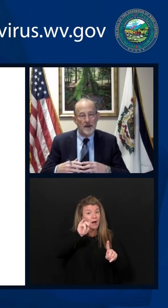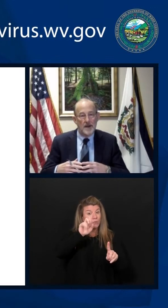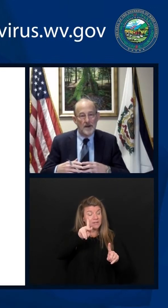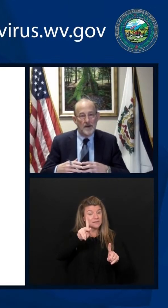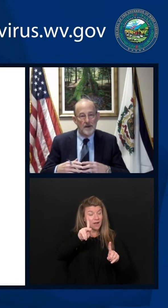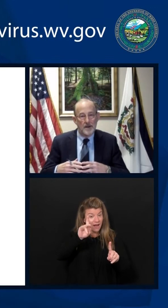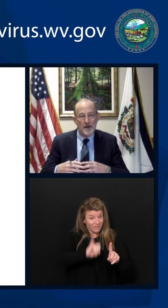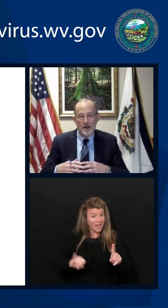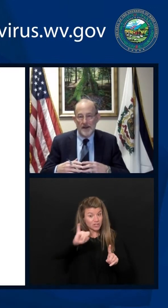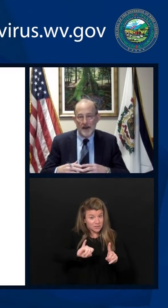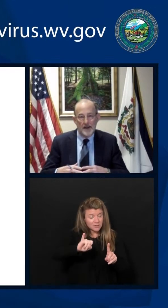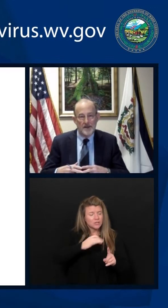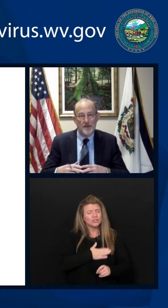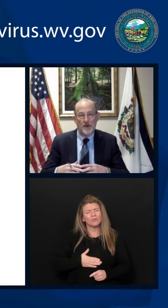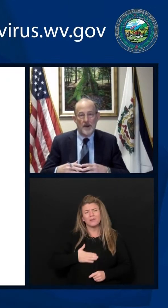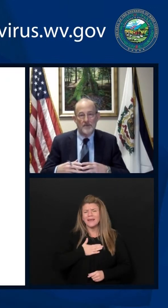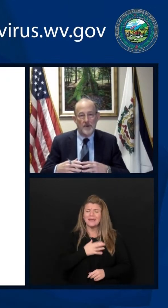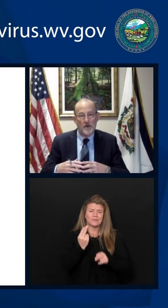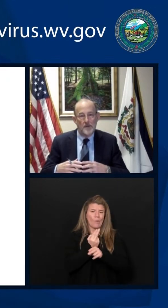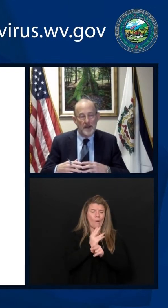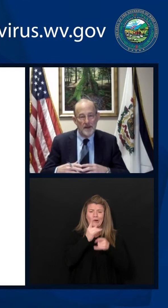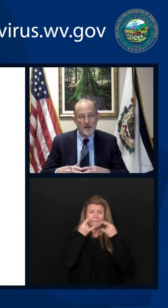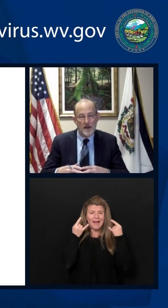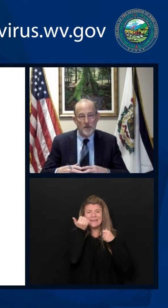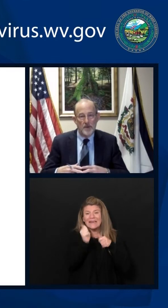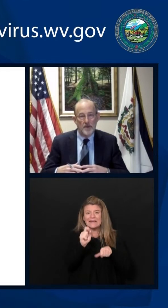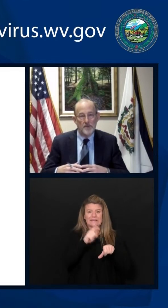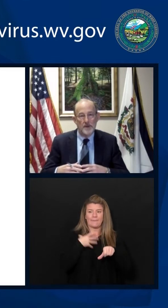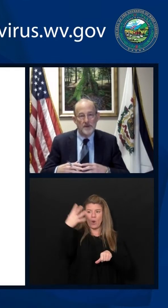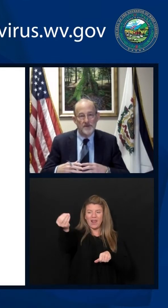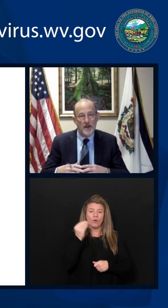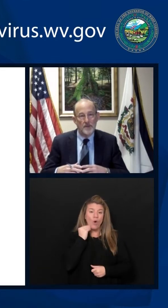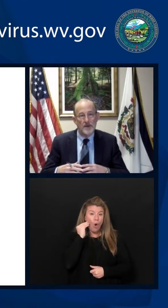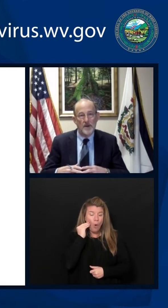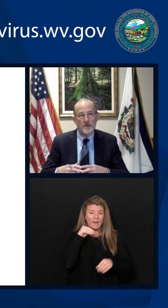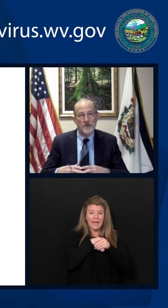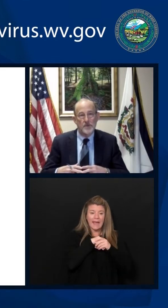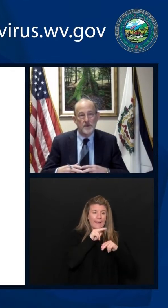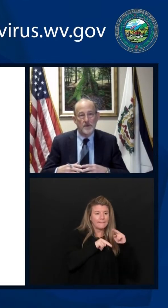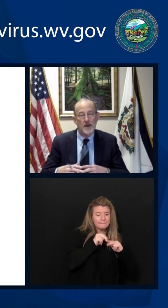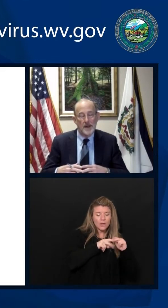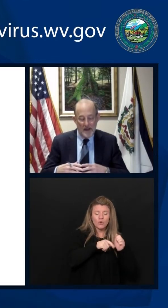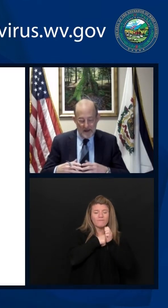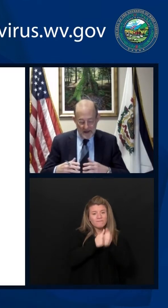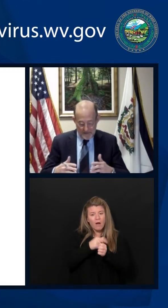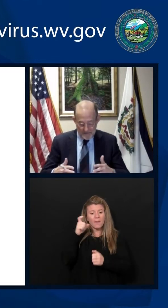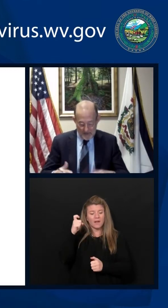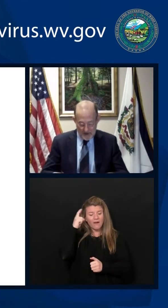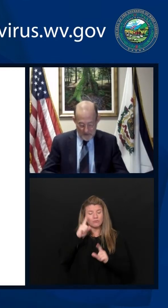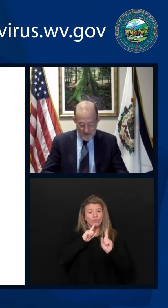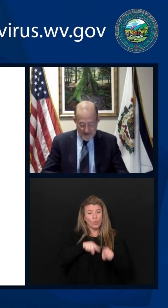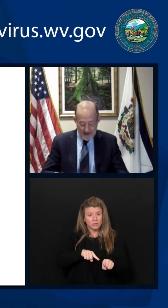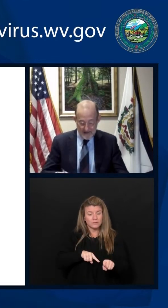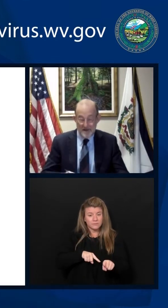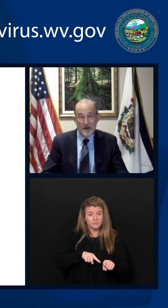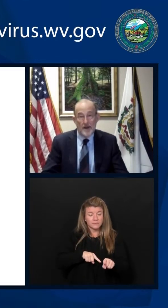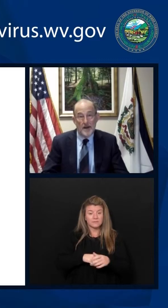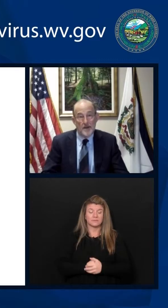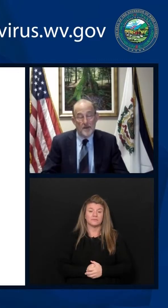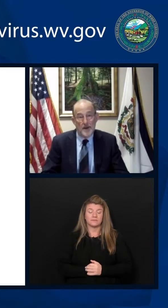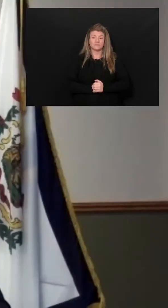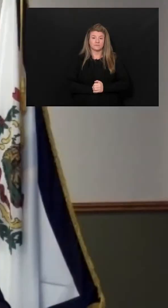mask anytime you're out of your home, anytime you're in other buildings following the governor's order. With